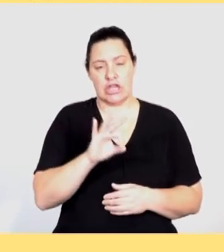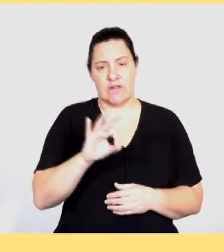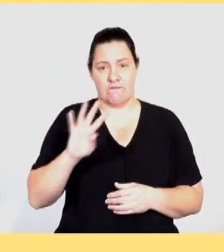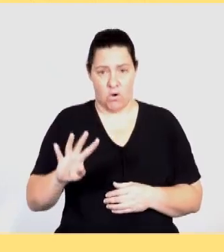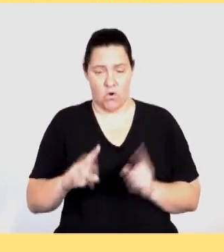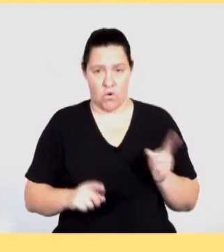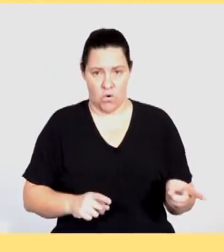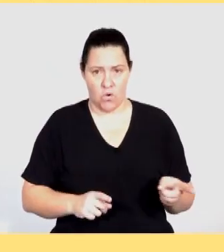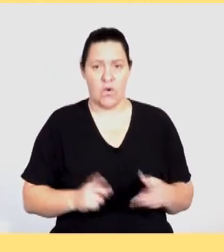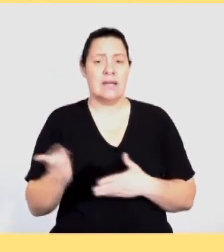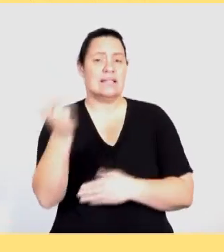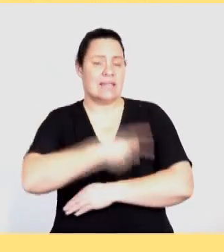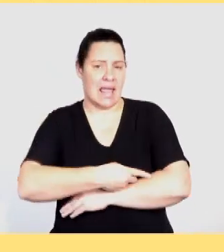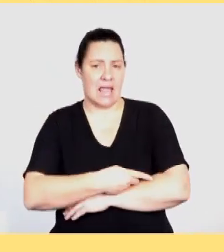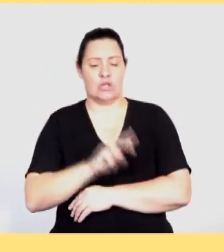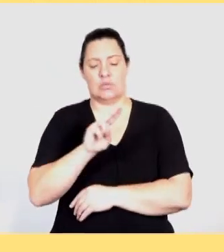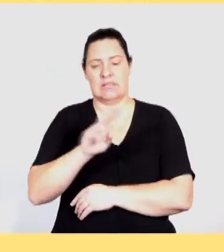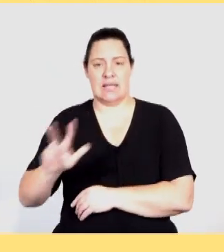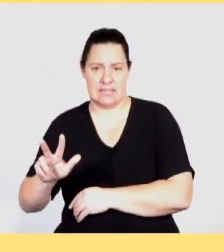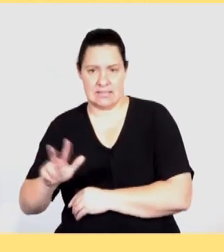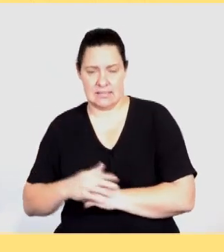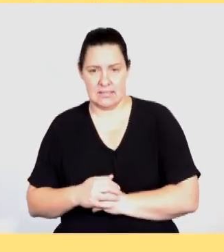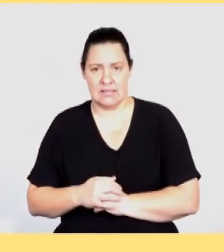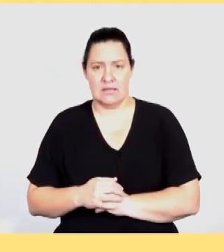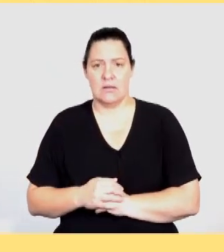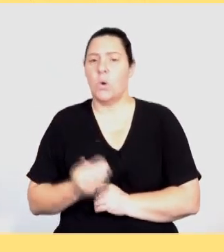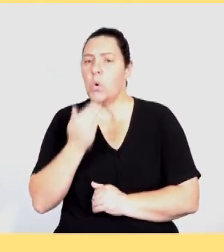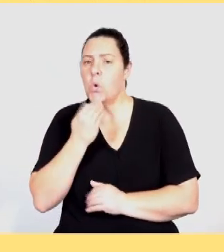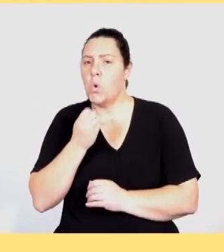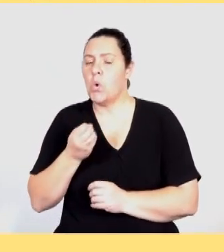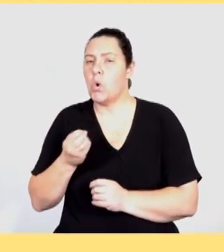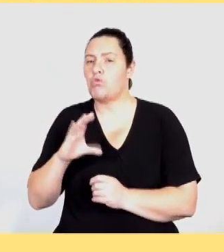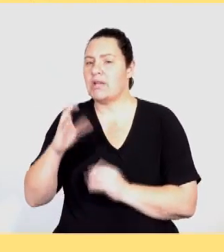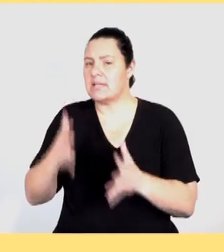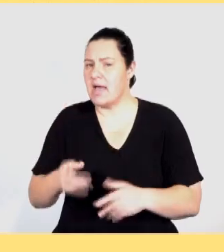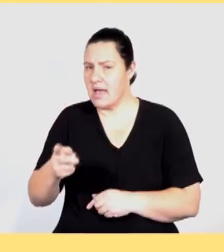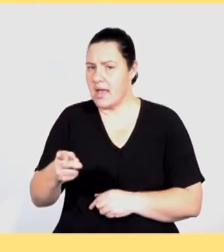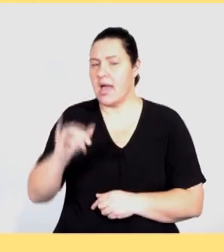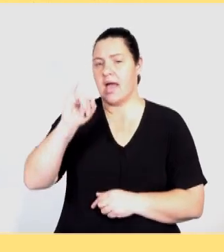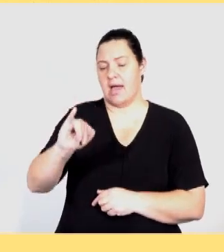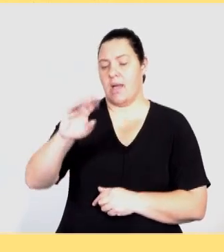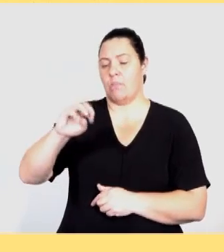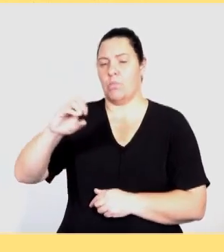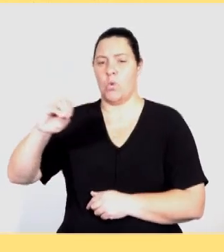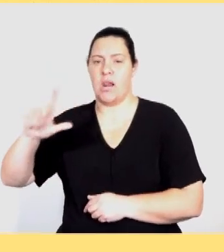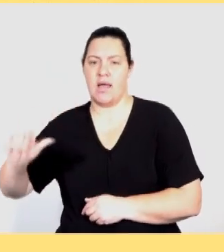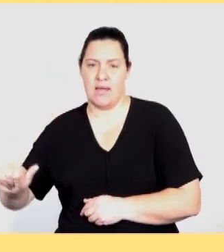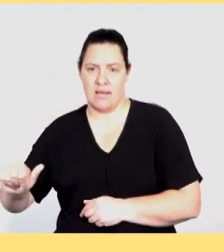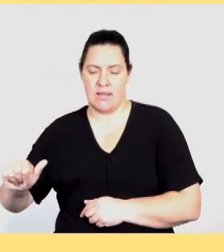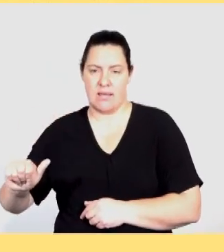be 34. What is the day? 28. Who is our creditor?